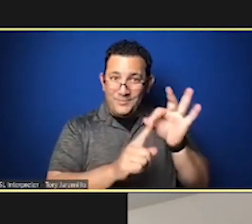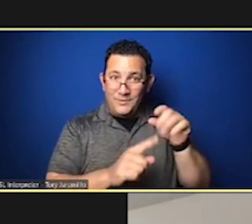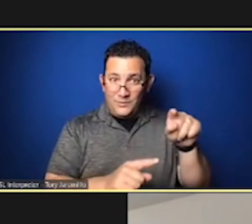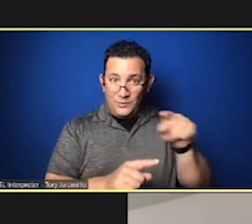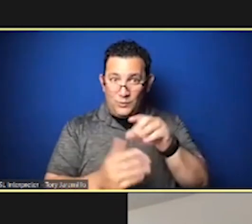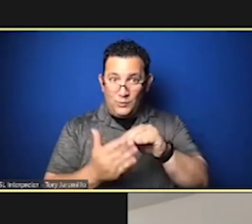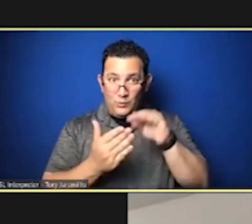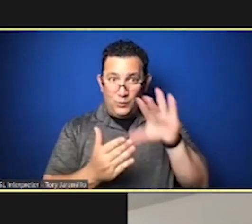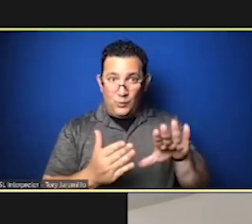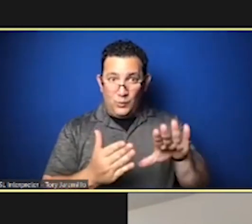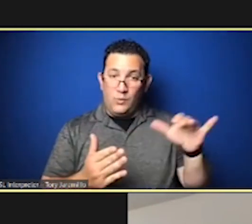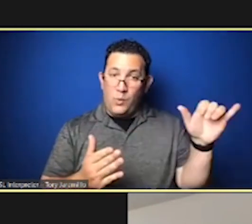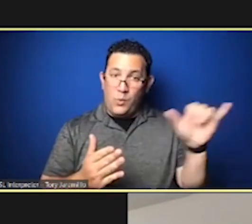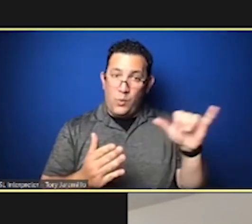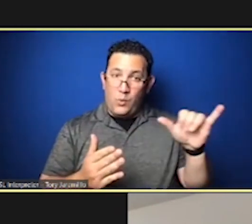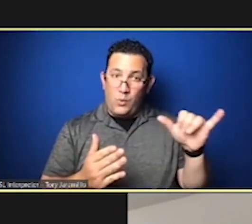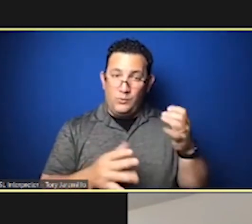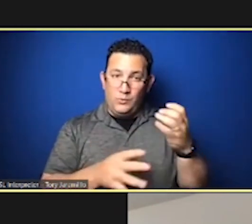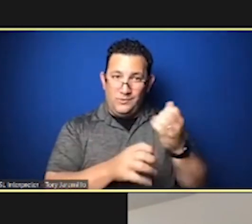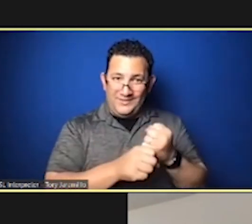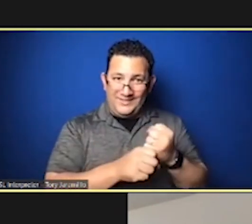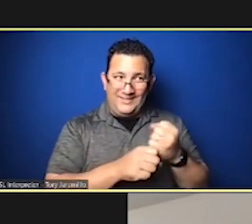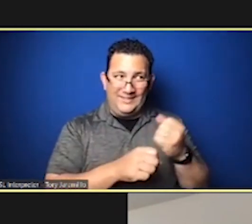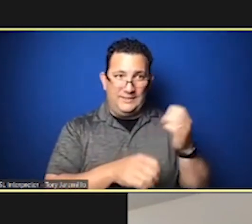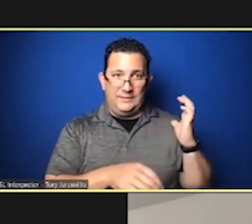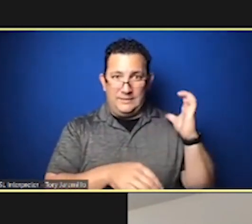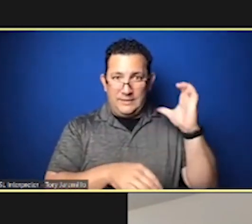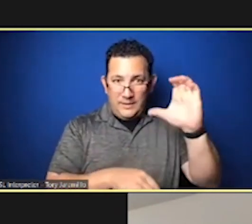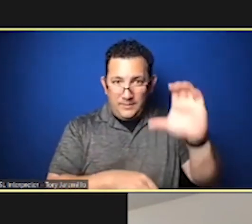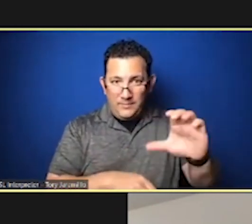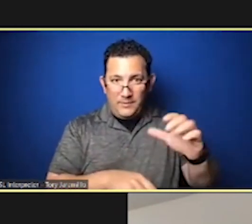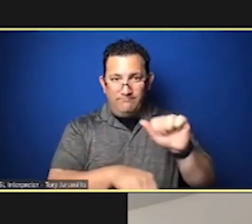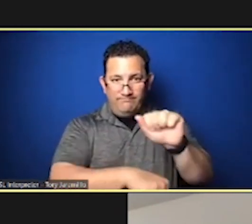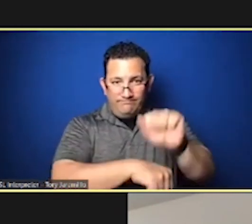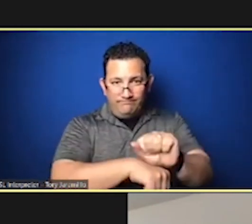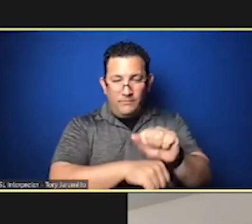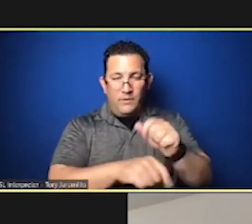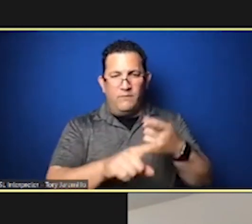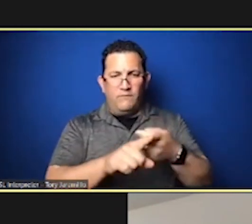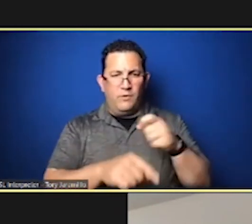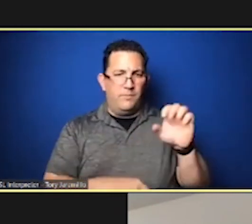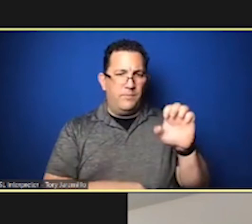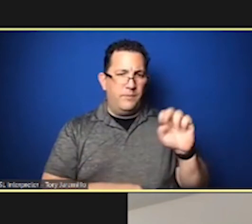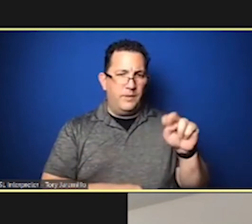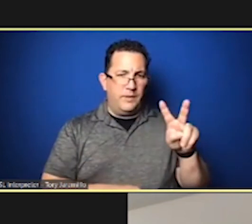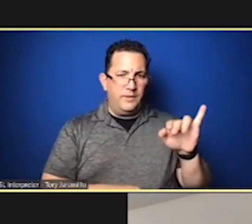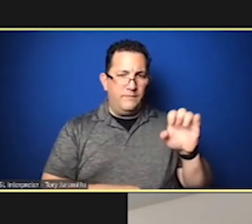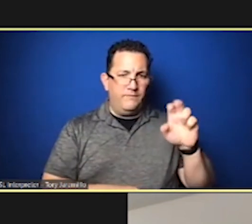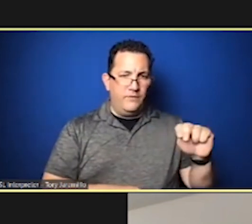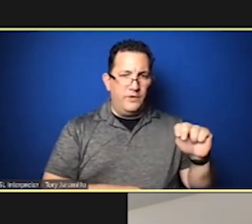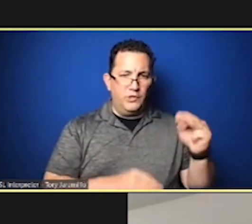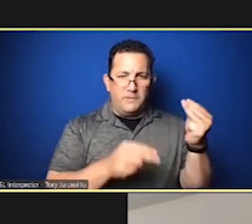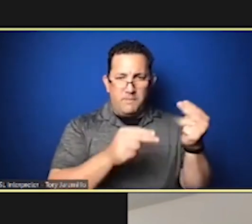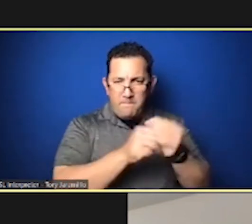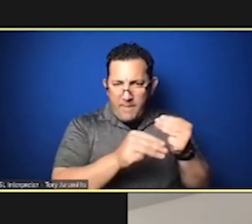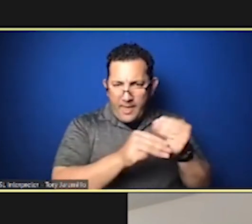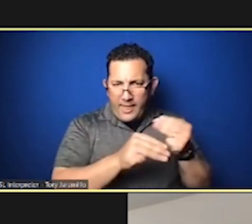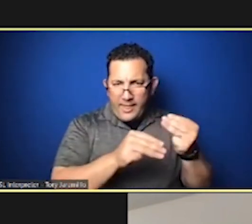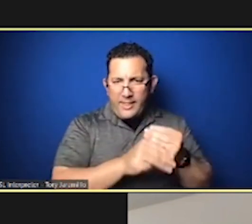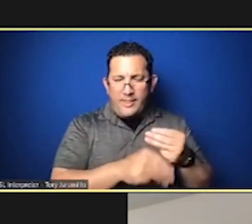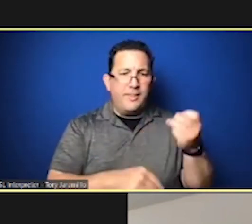who also get assignments from Envision Math, for instance,